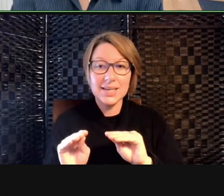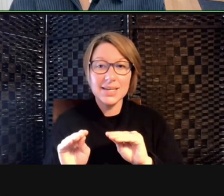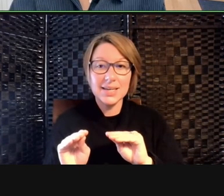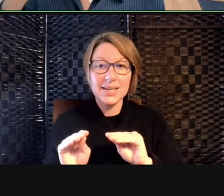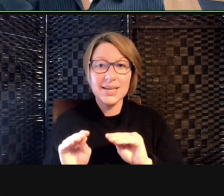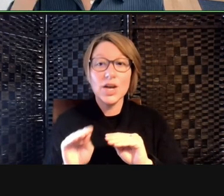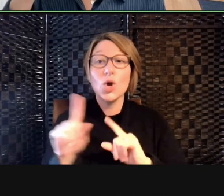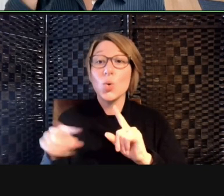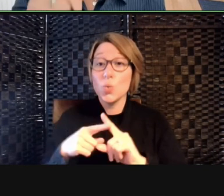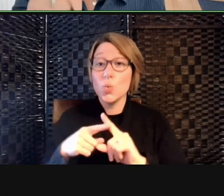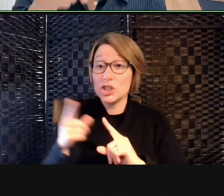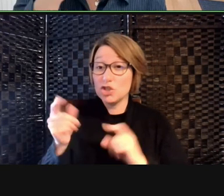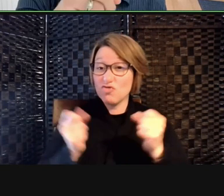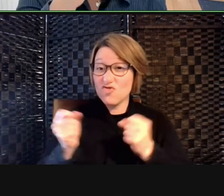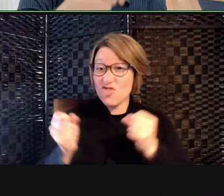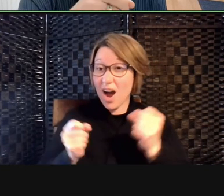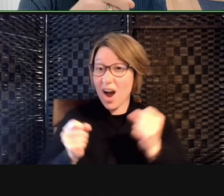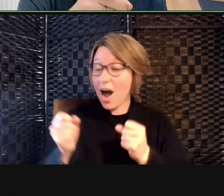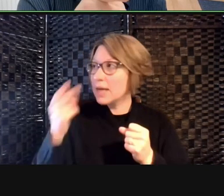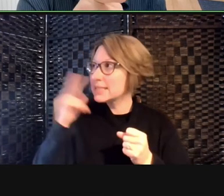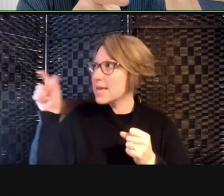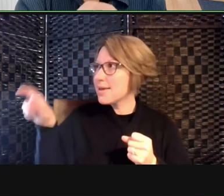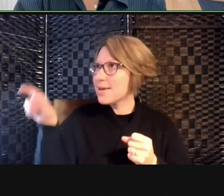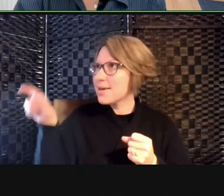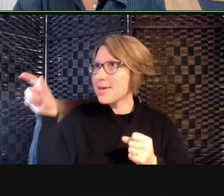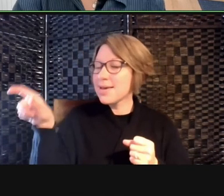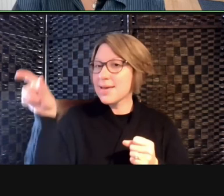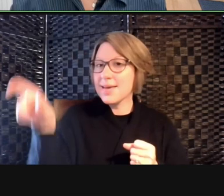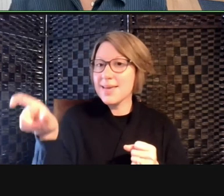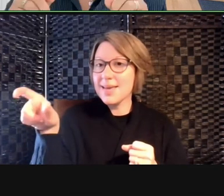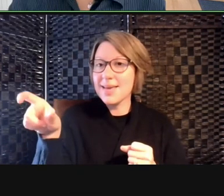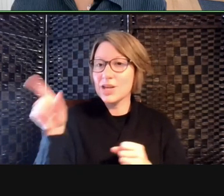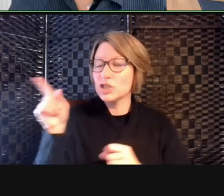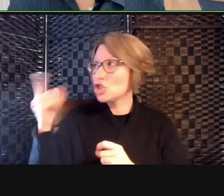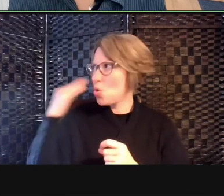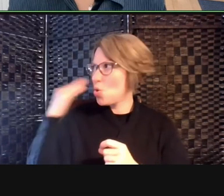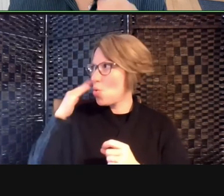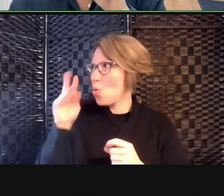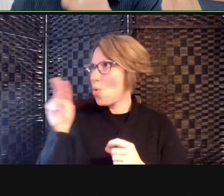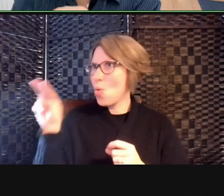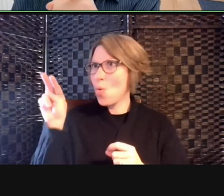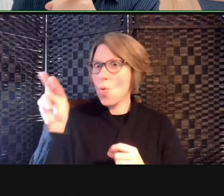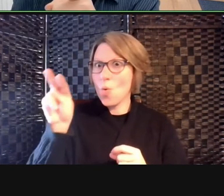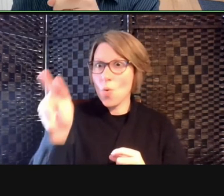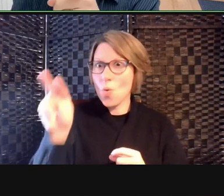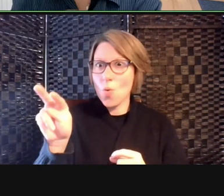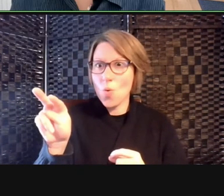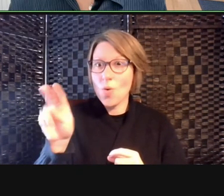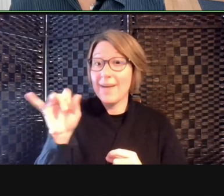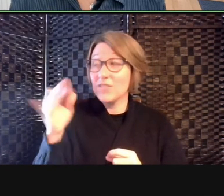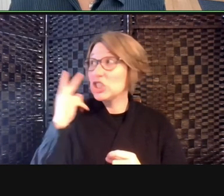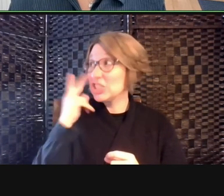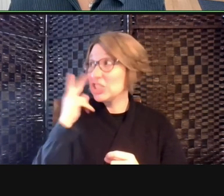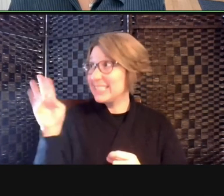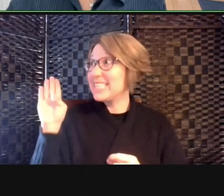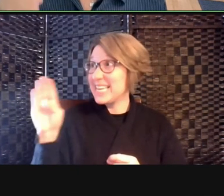on the route. And she knew how to spot every one of them with her limited vision. And she'd looked at those things. And as long as she was looking at